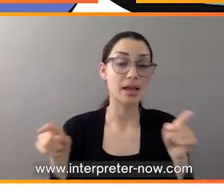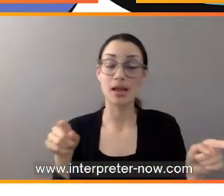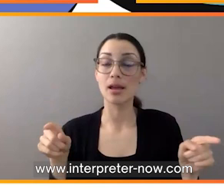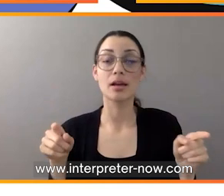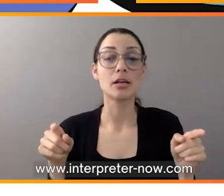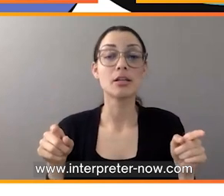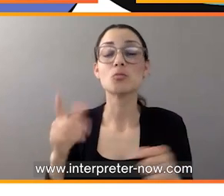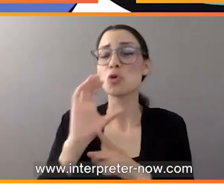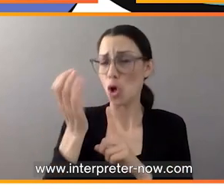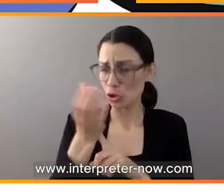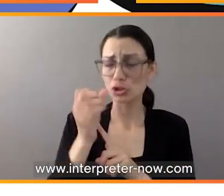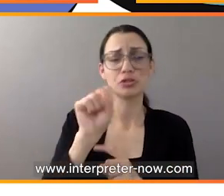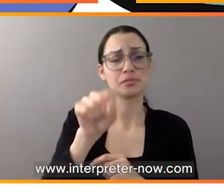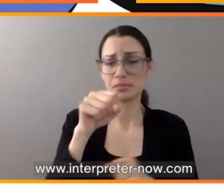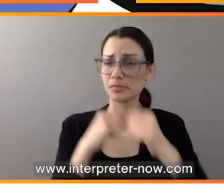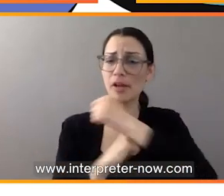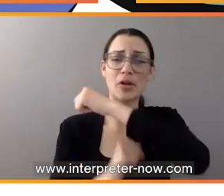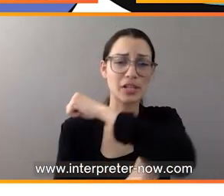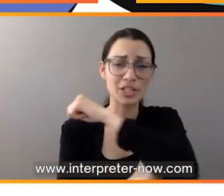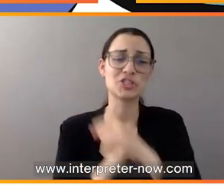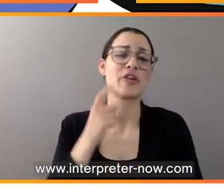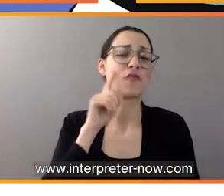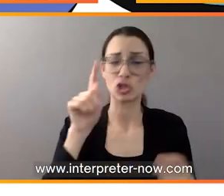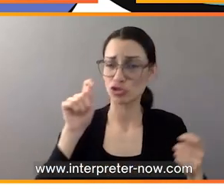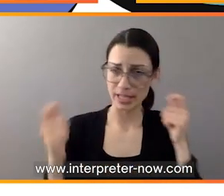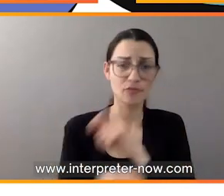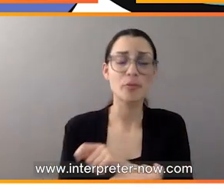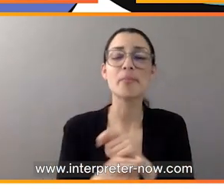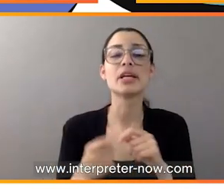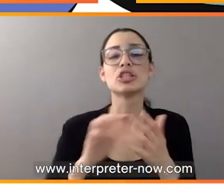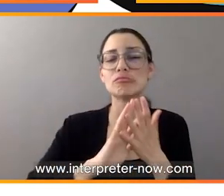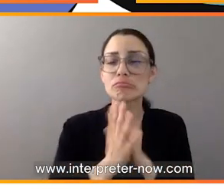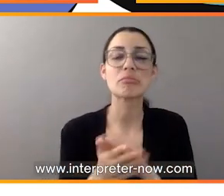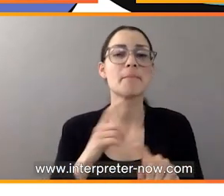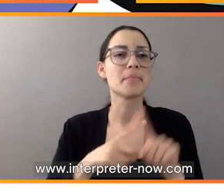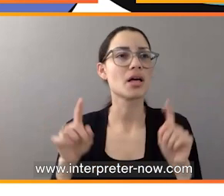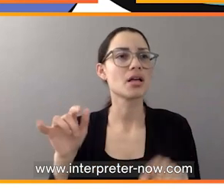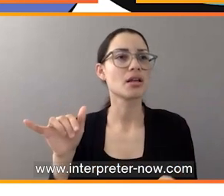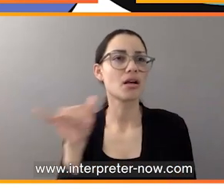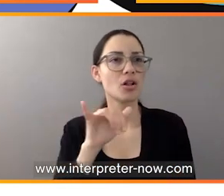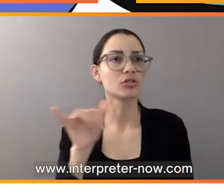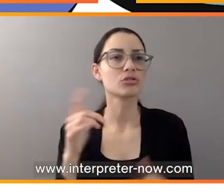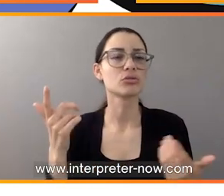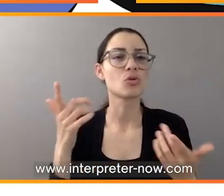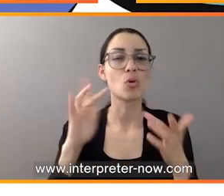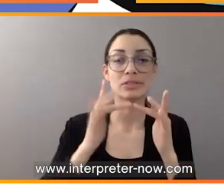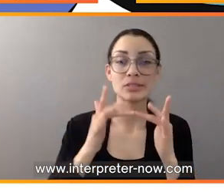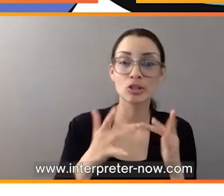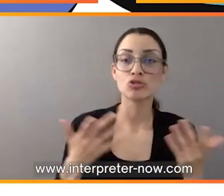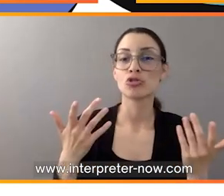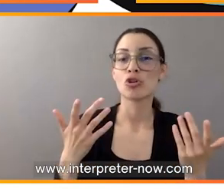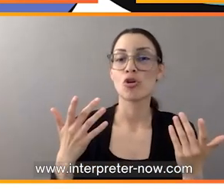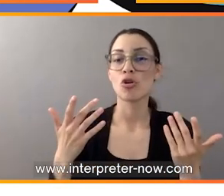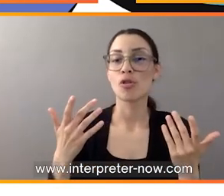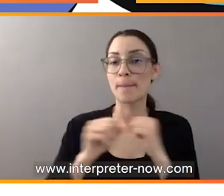know, at GameStop, same thing. And then, you know, Chipotle, aside from culture, which I think was the foundation